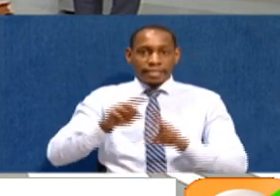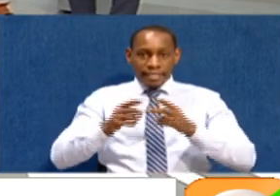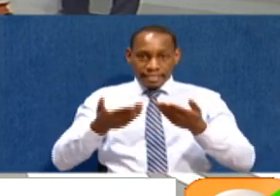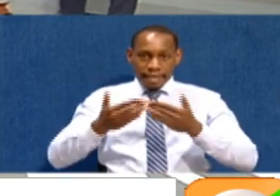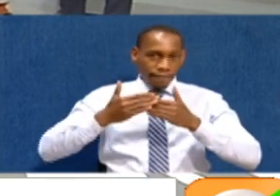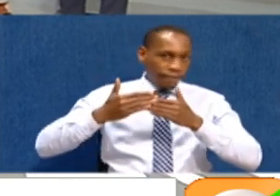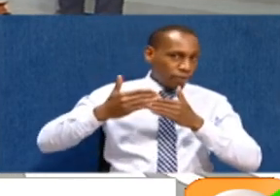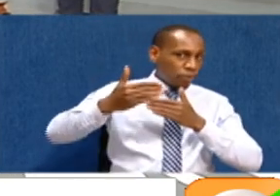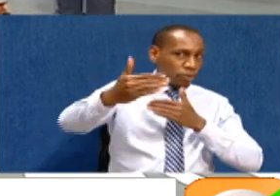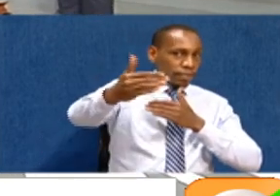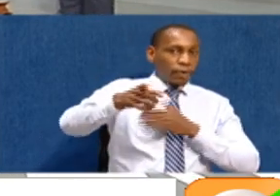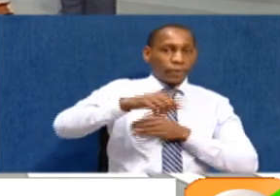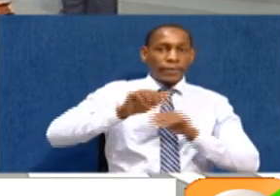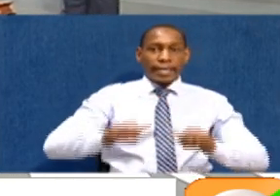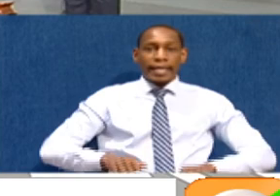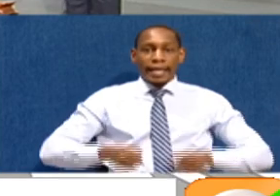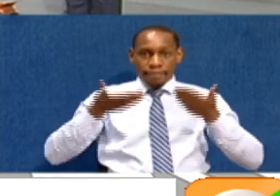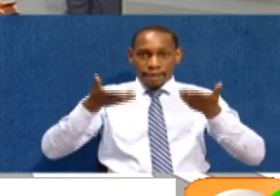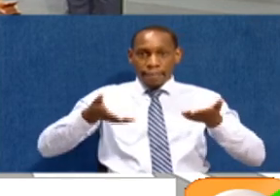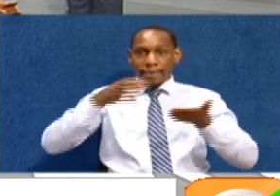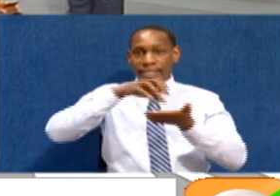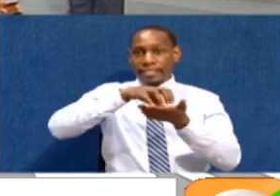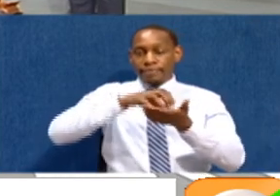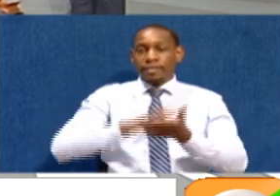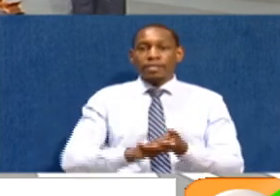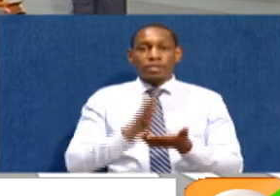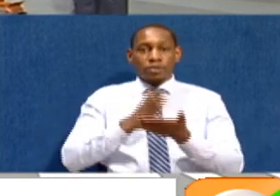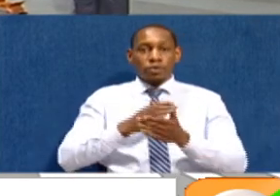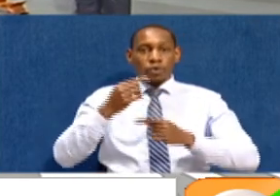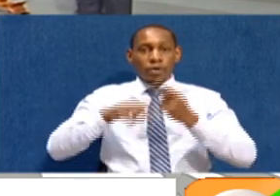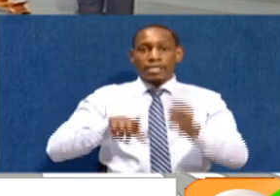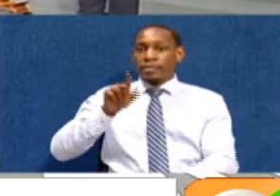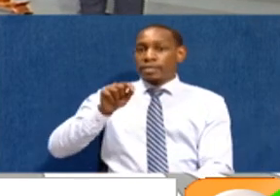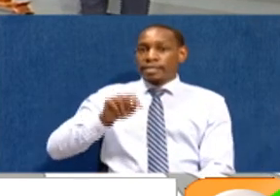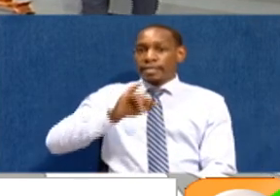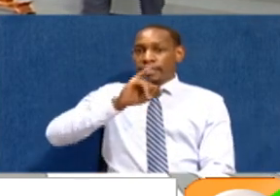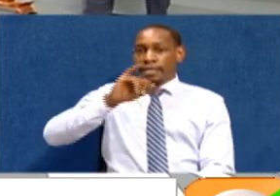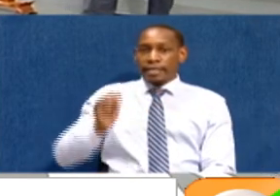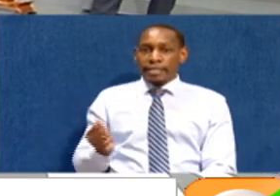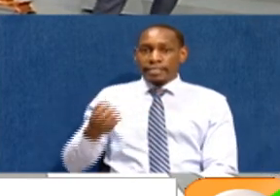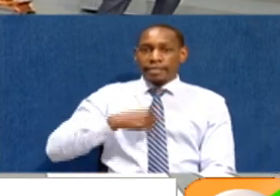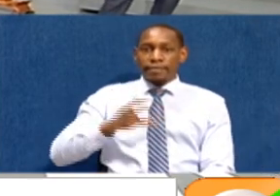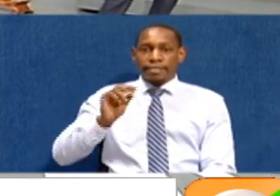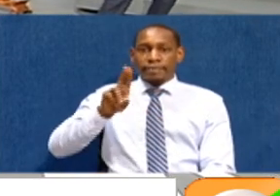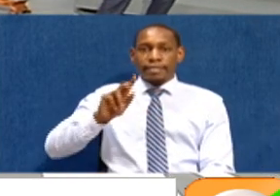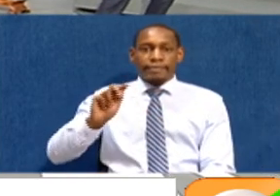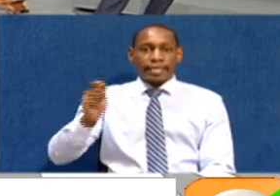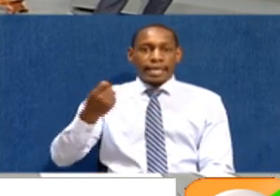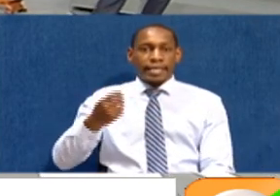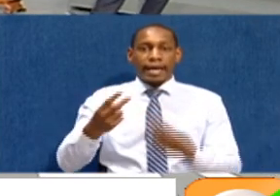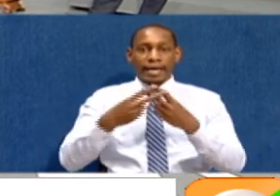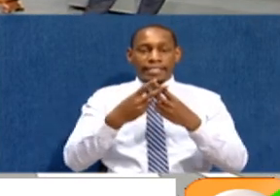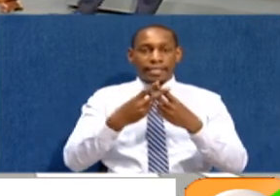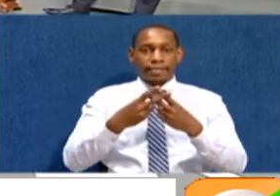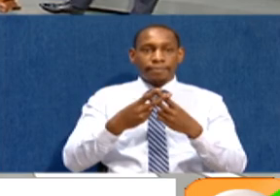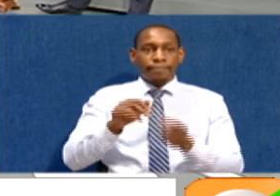now on, we are live in studio. That's right. So keep tweeting at Queen Anchor Jeff, at Citizen TV Kenya, the